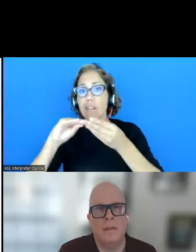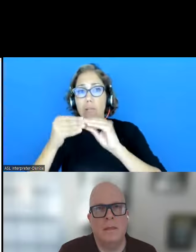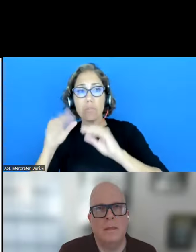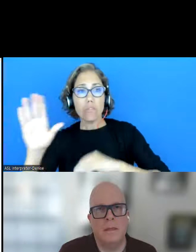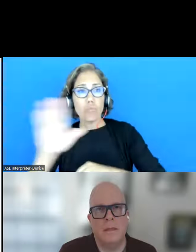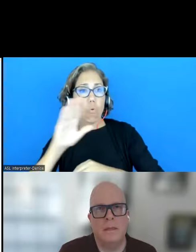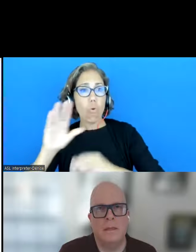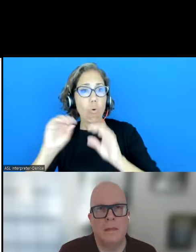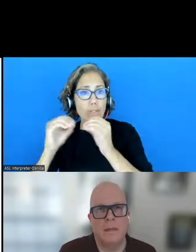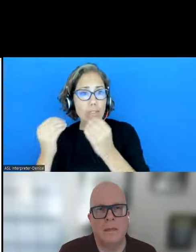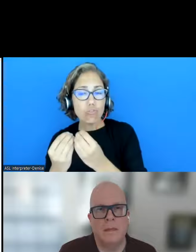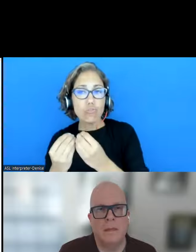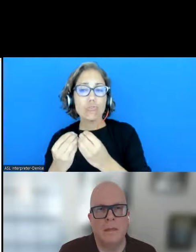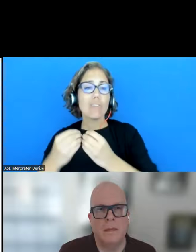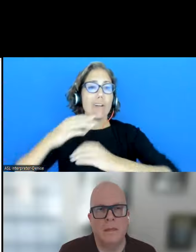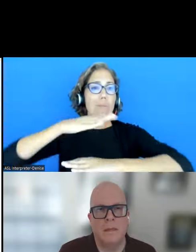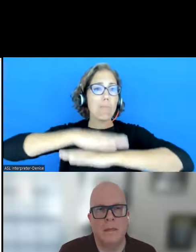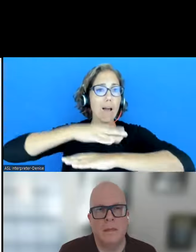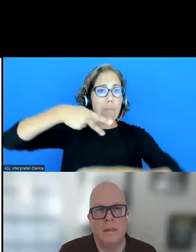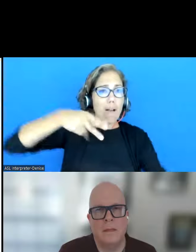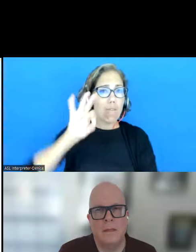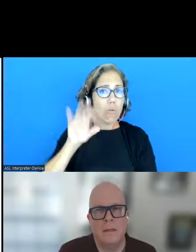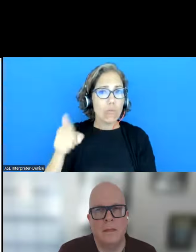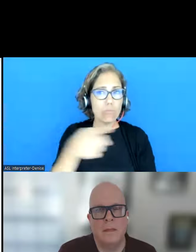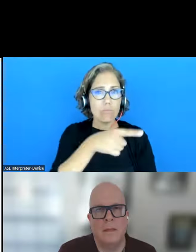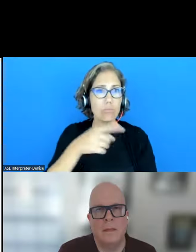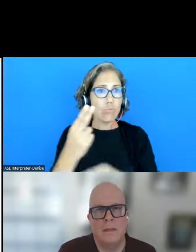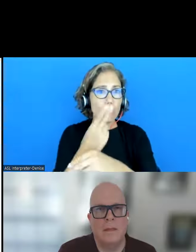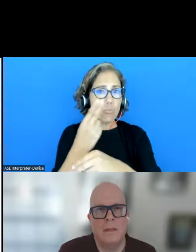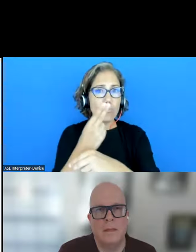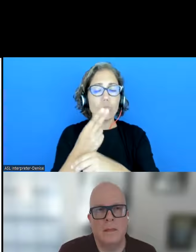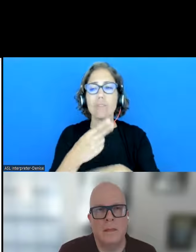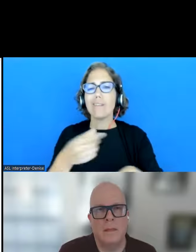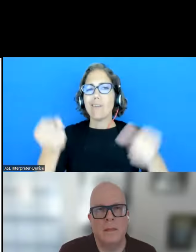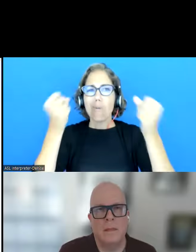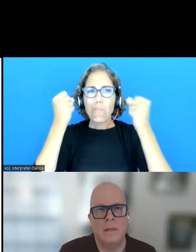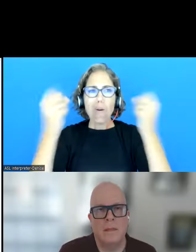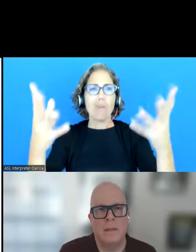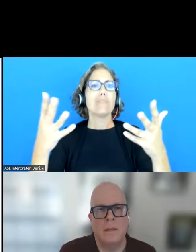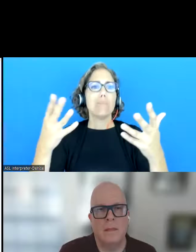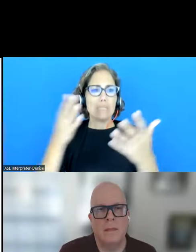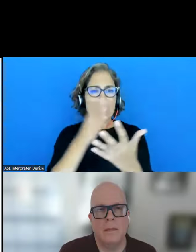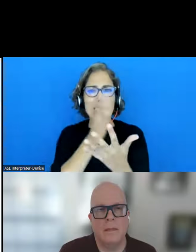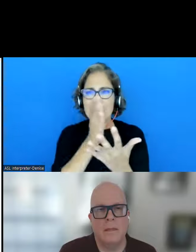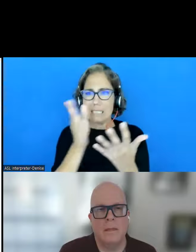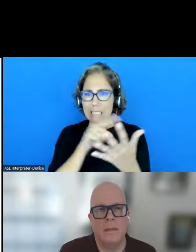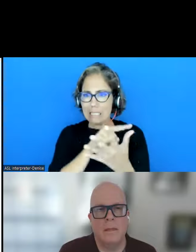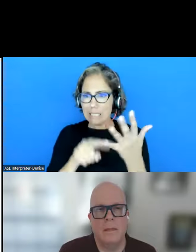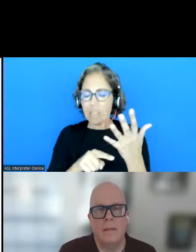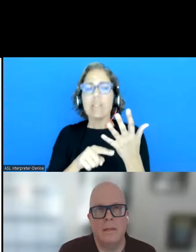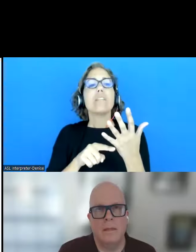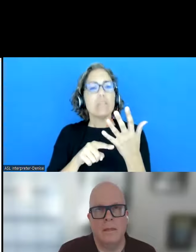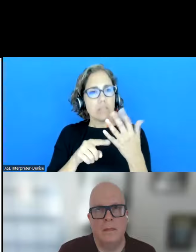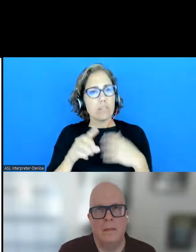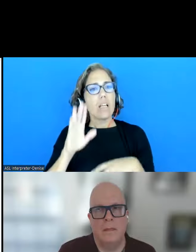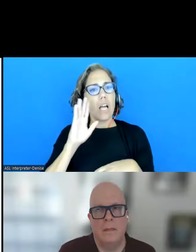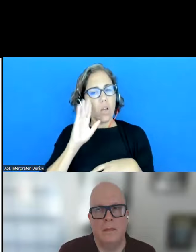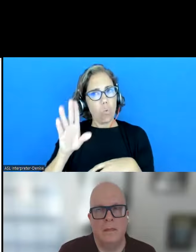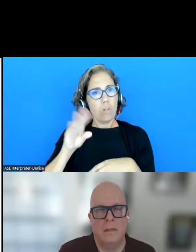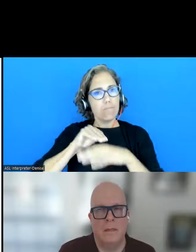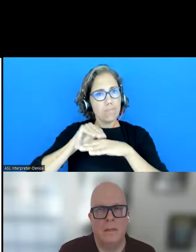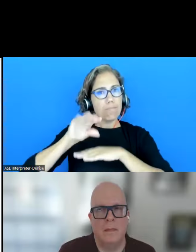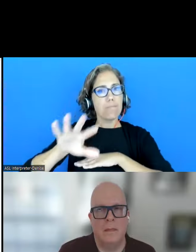organization, the platform you use. So there are multiple aspects that contribute defining